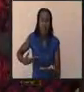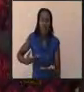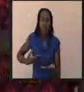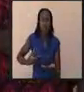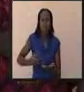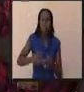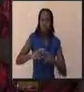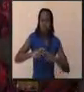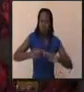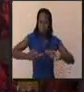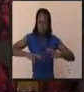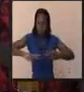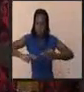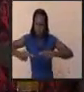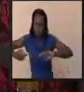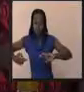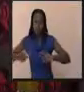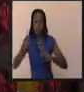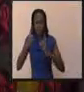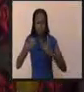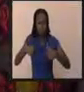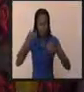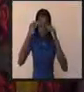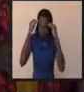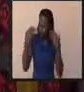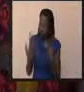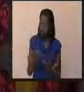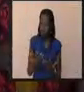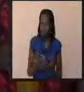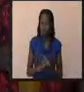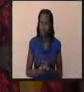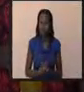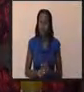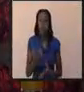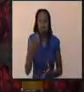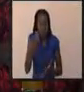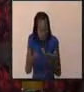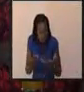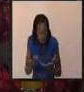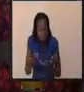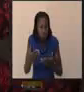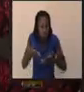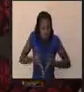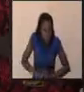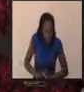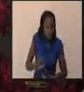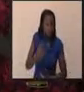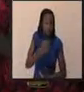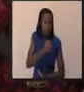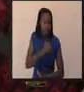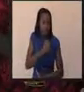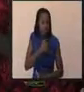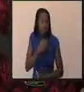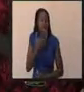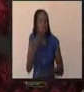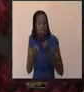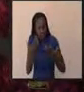knowing. So the chances of getting either a boy or a girl are equal.